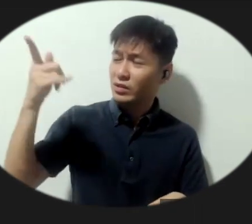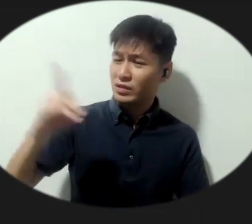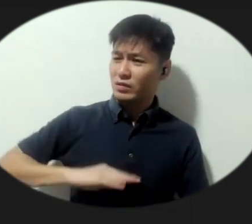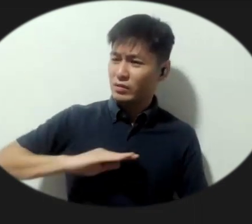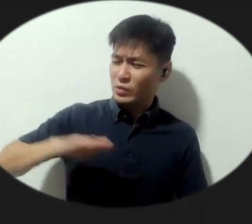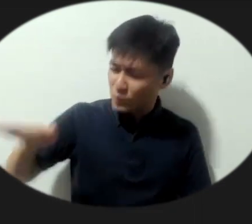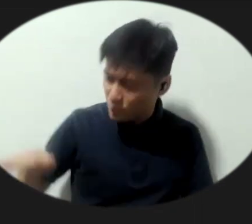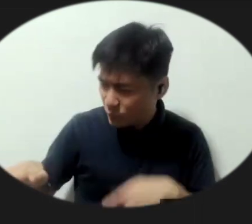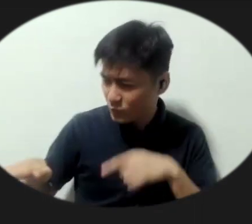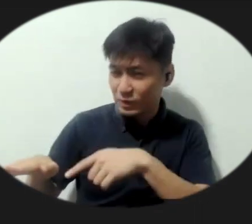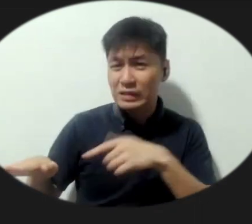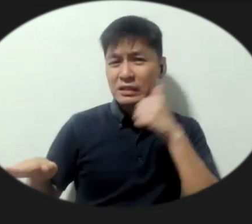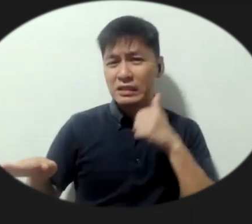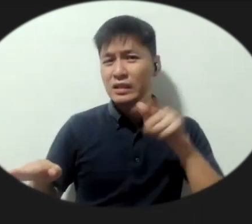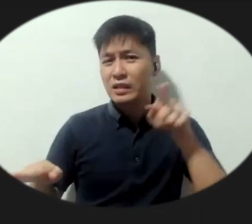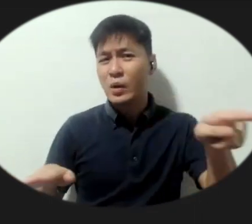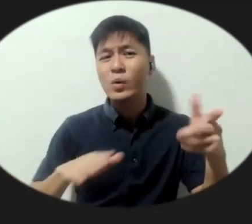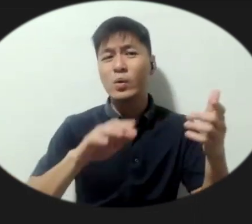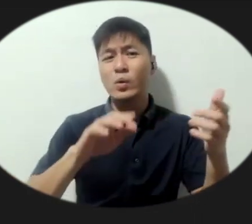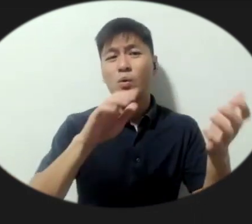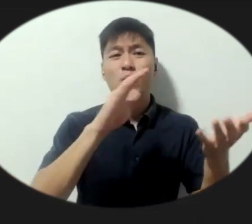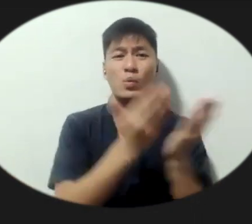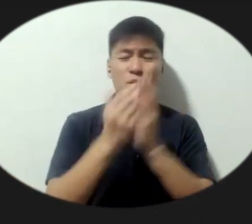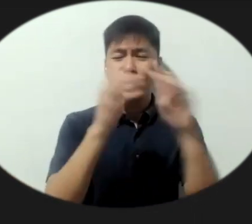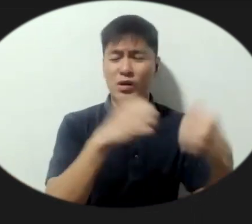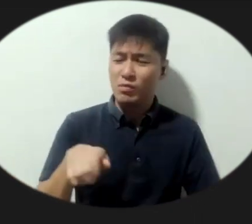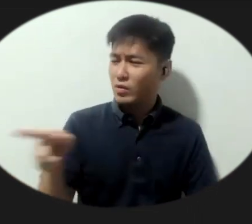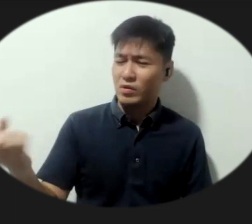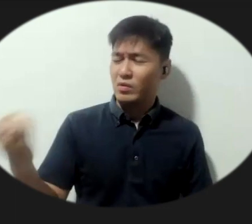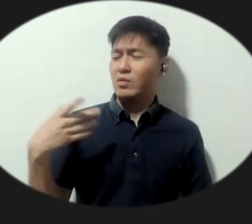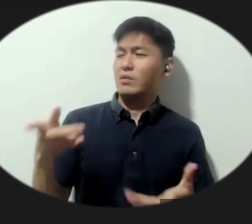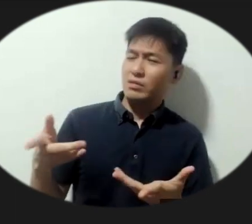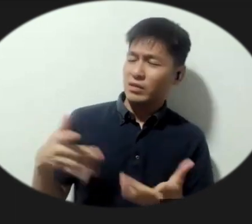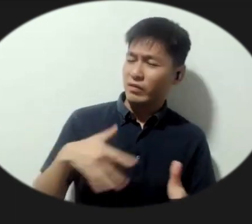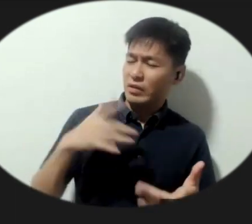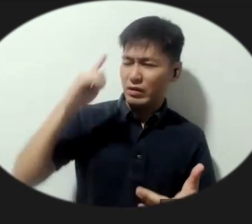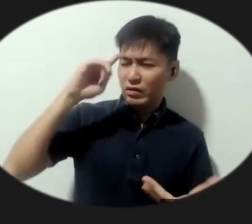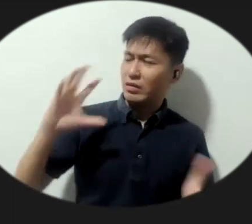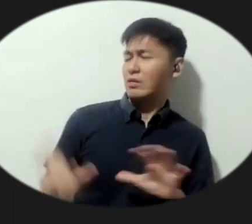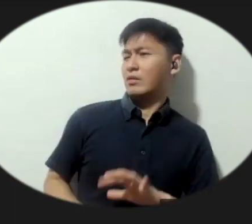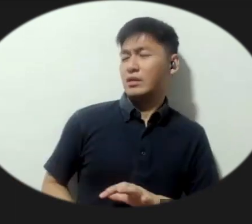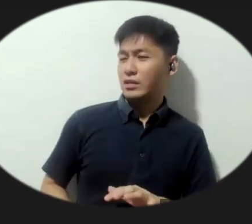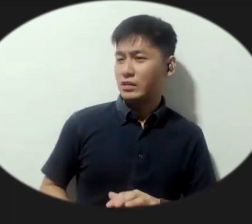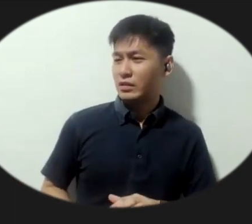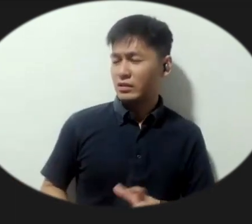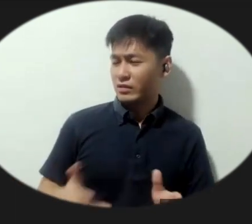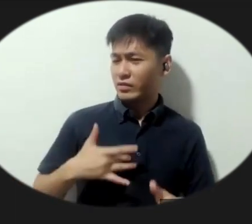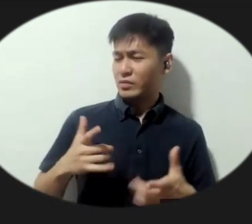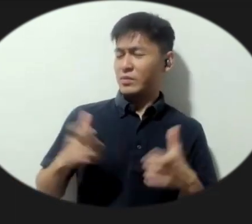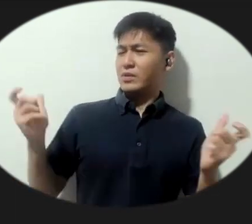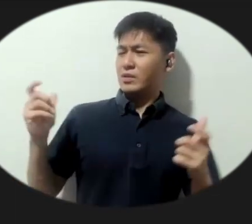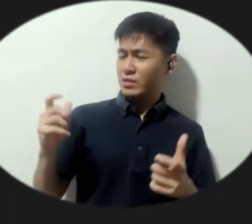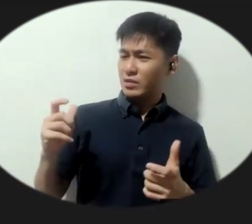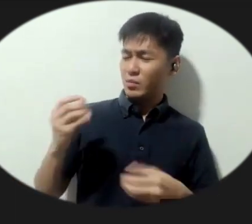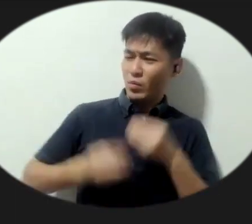go to school. They wait for their husbands. So we were very confused, because we thought there was a very big problem and we didn't understand